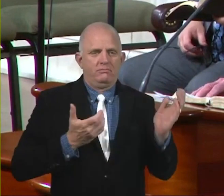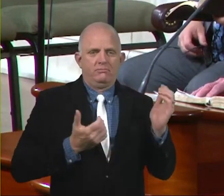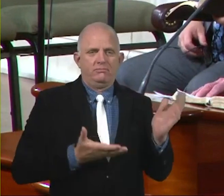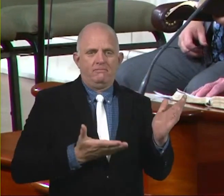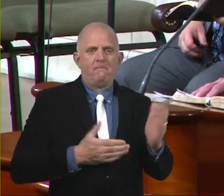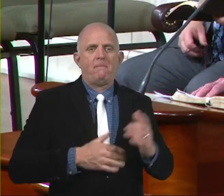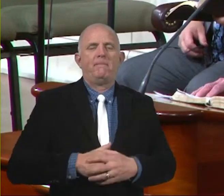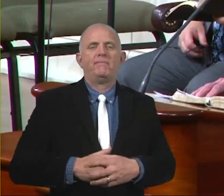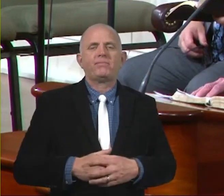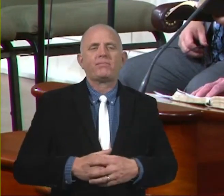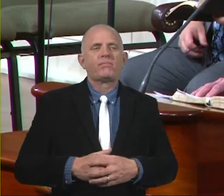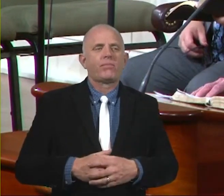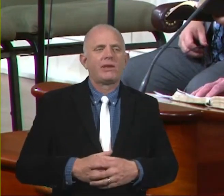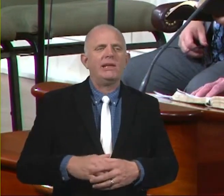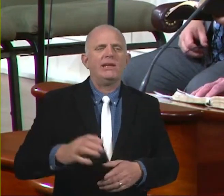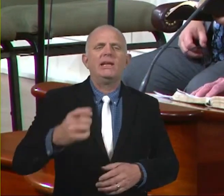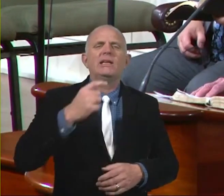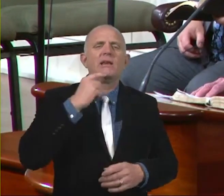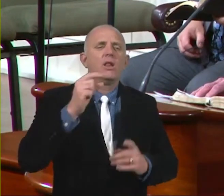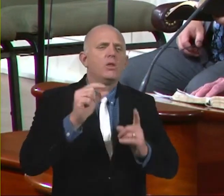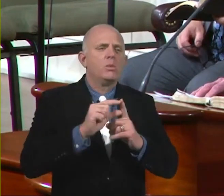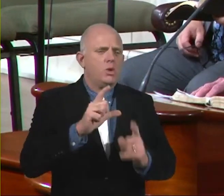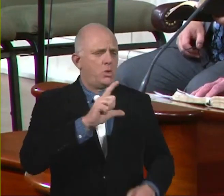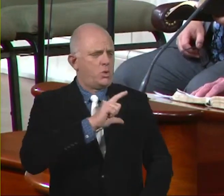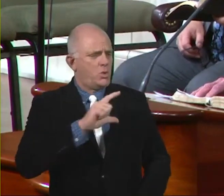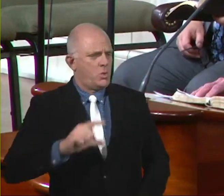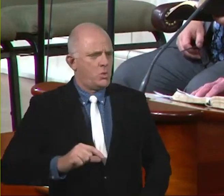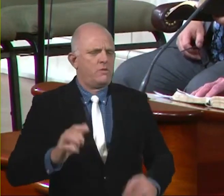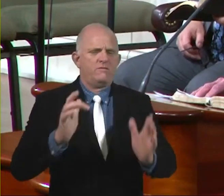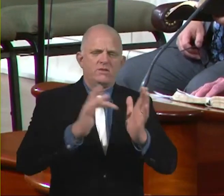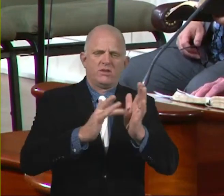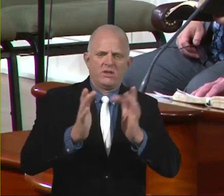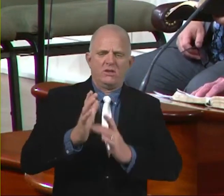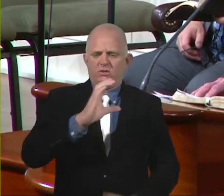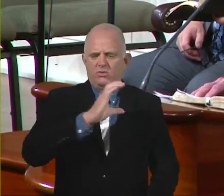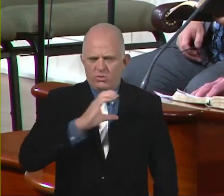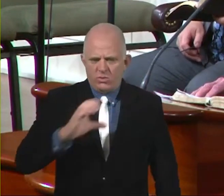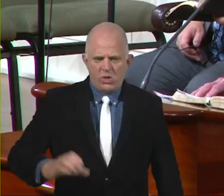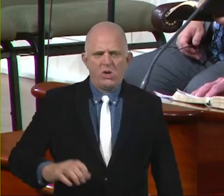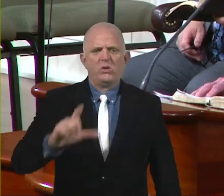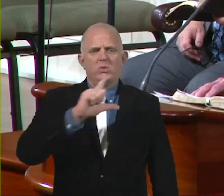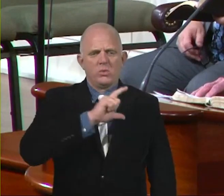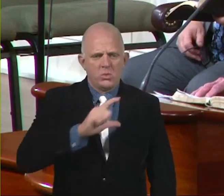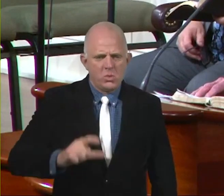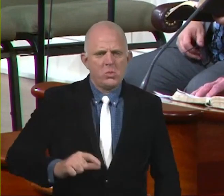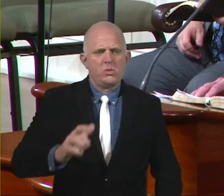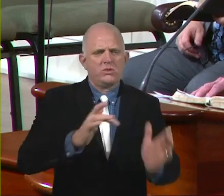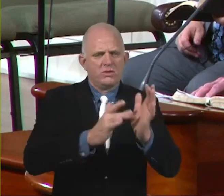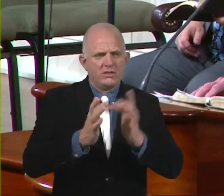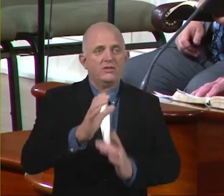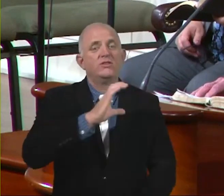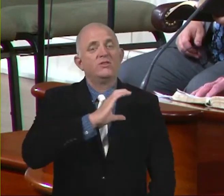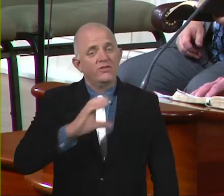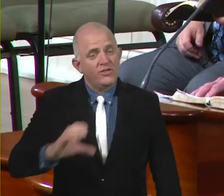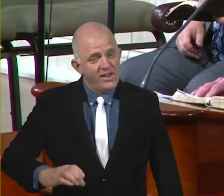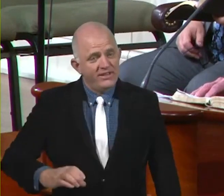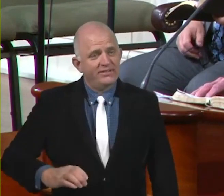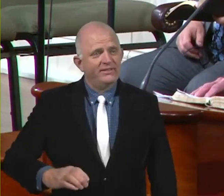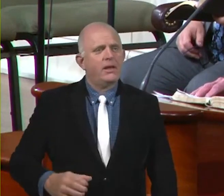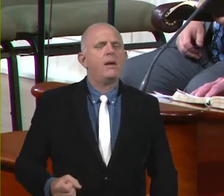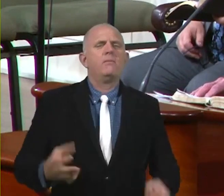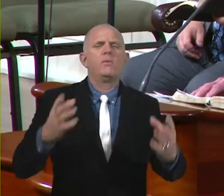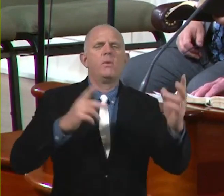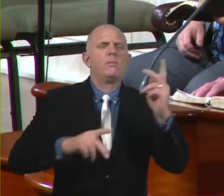Can you say those words, Lord Jesus Christ? Lord Jesus Christ. I hear too many people call